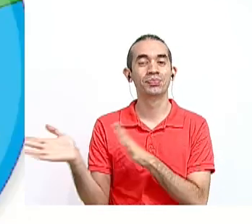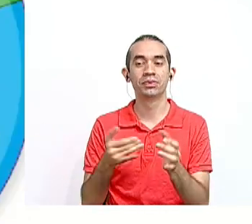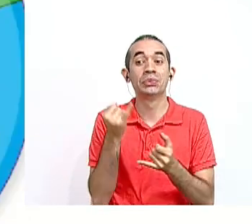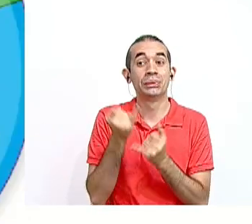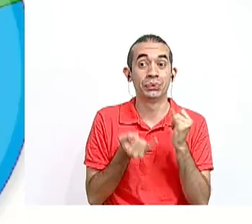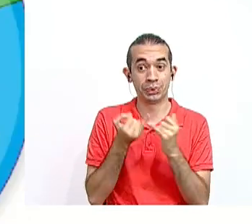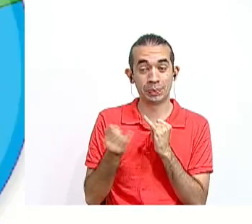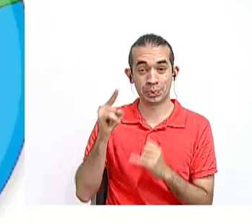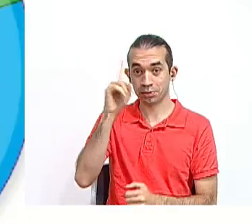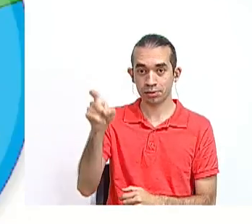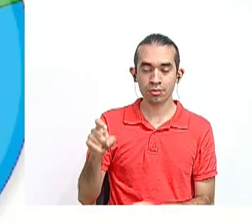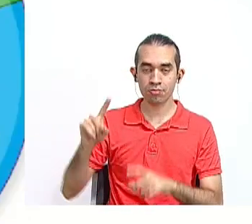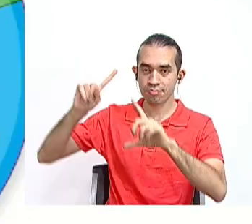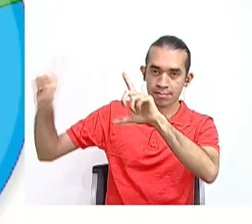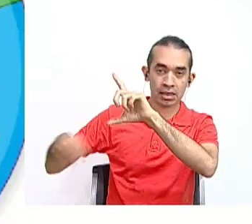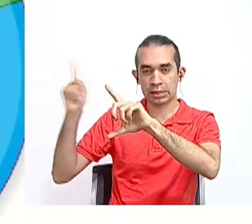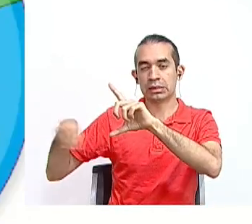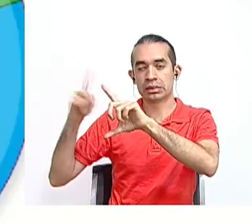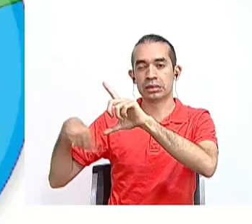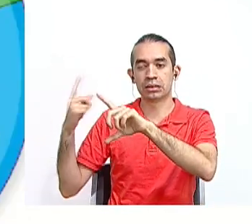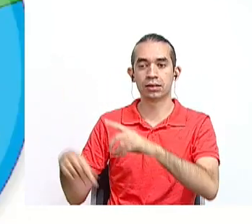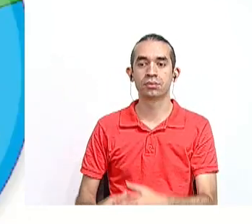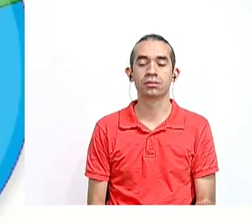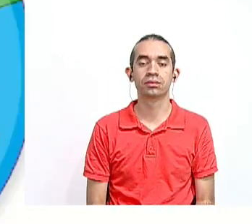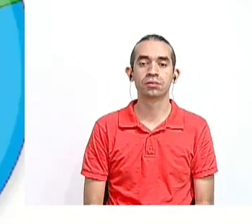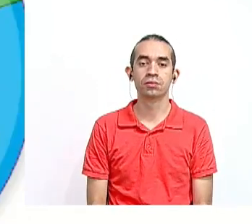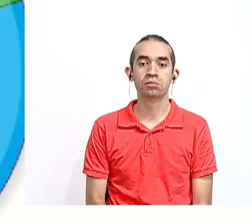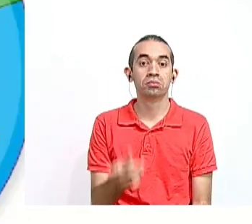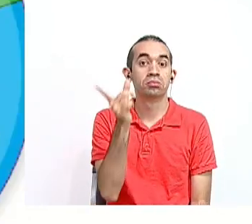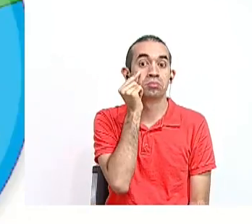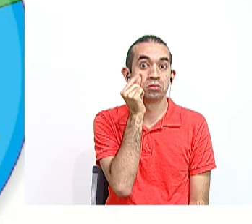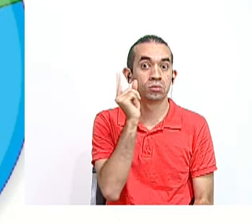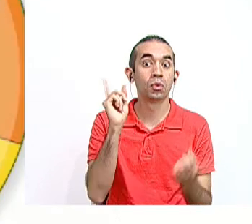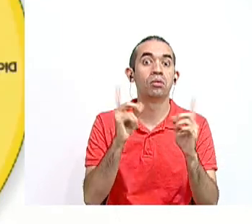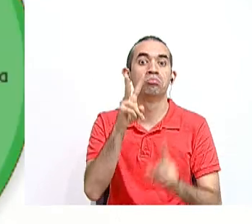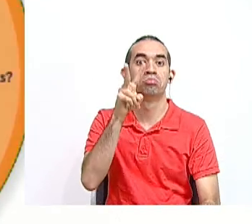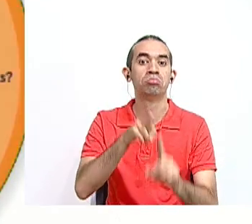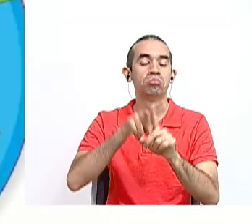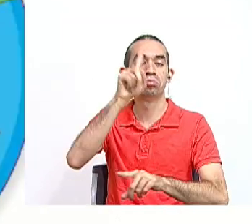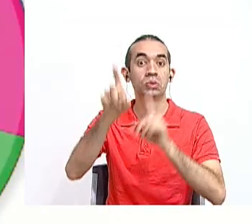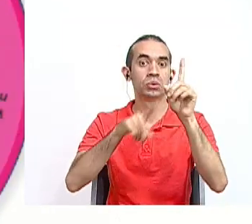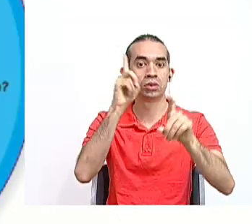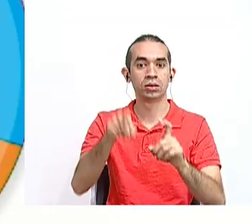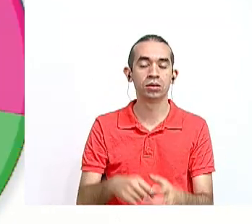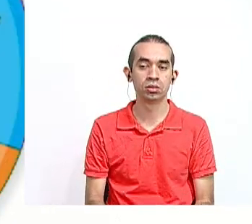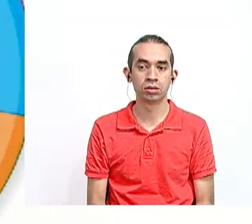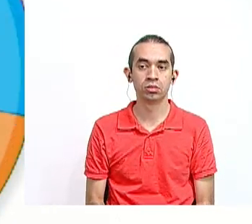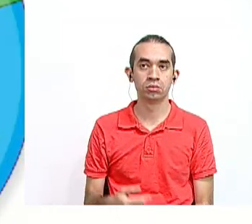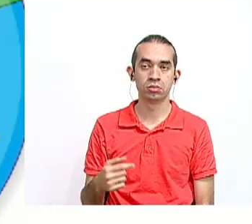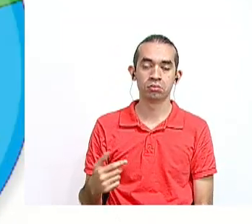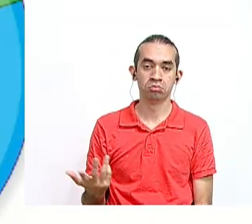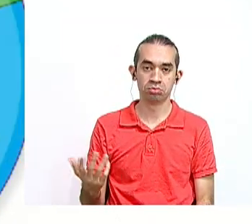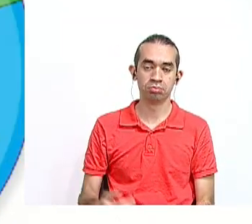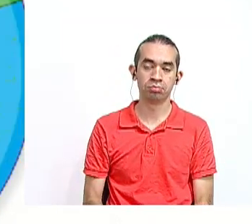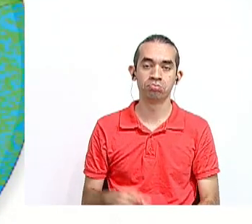I have for you today. Let's spin the wheel one more time and let's see which is the question. It's